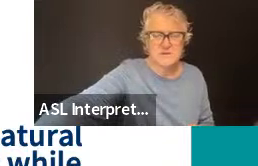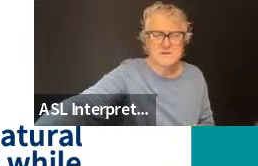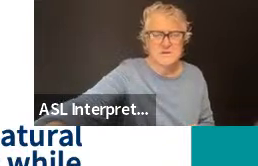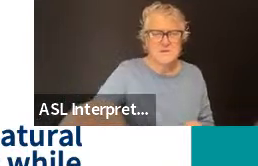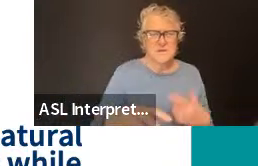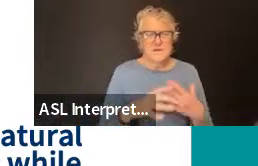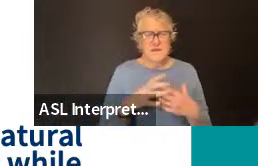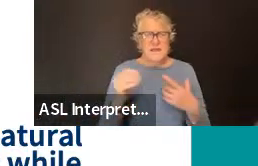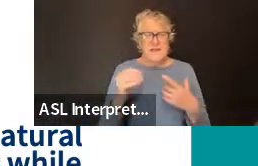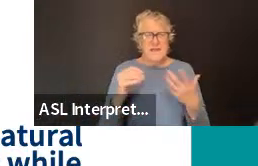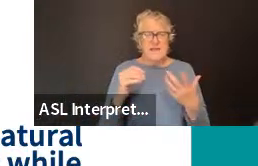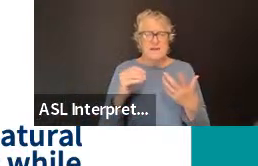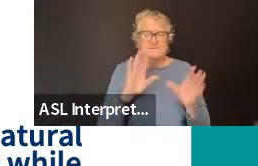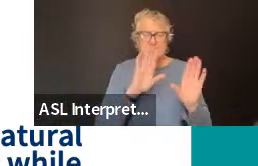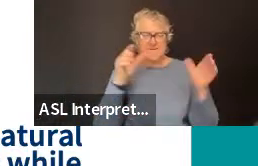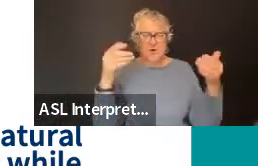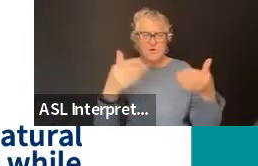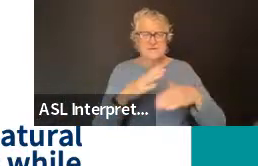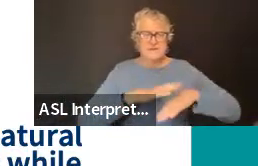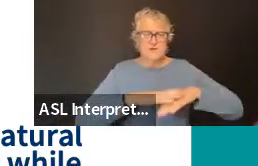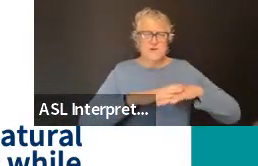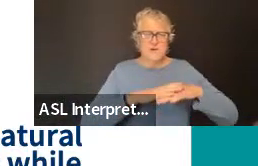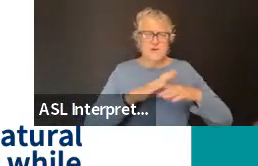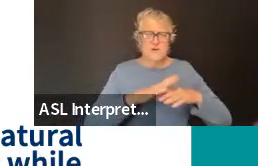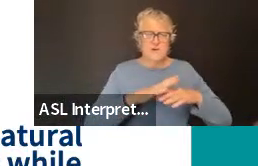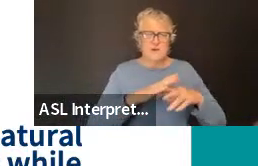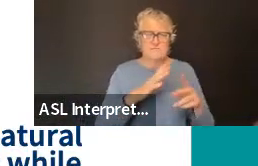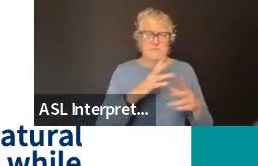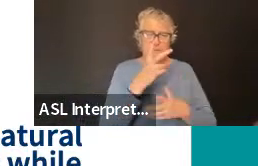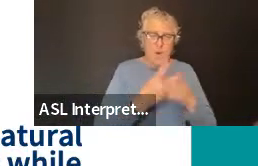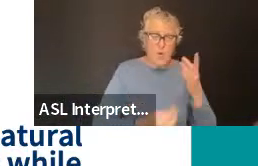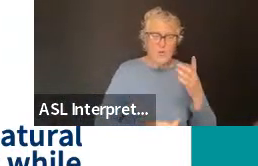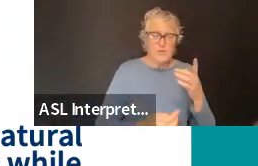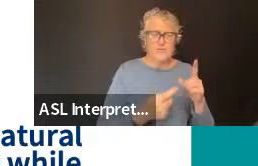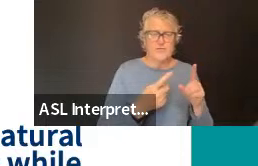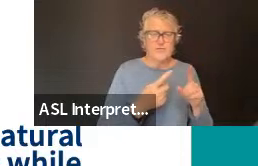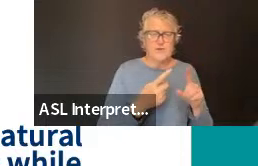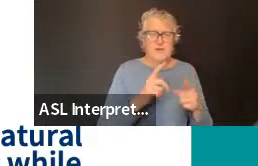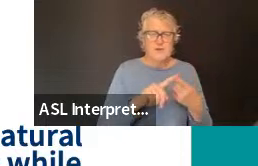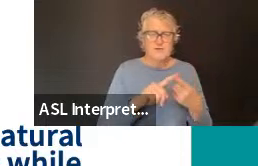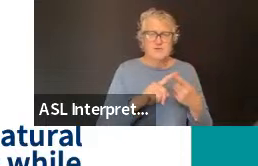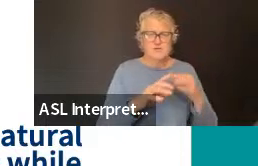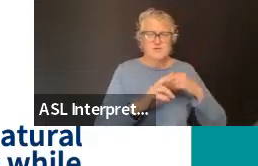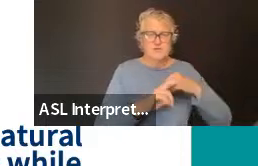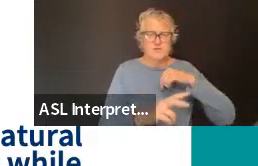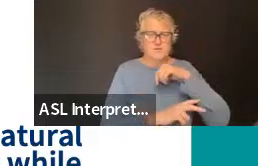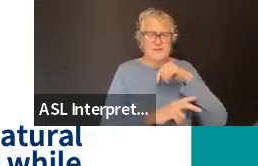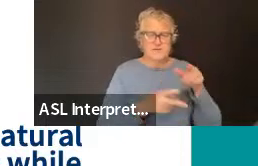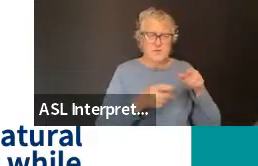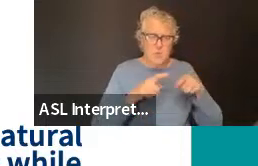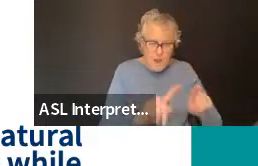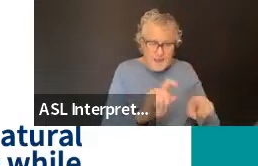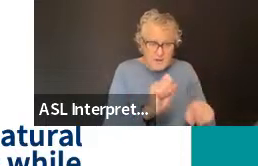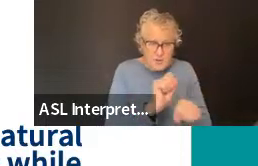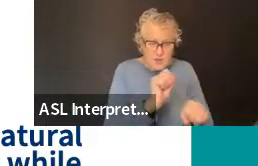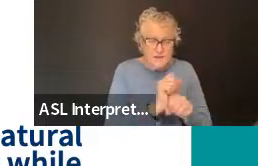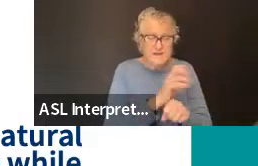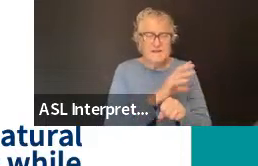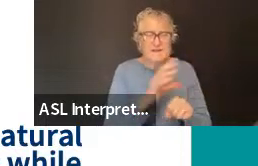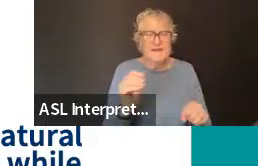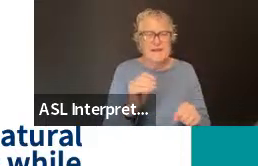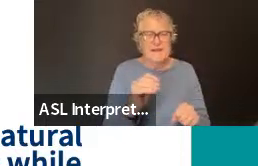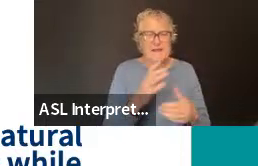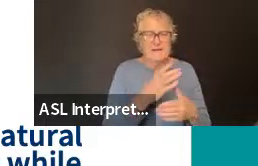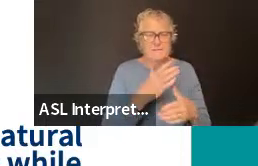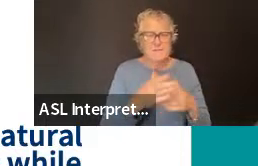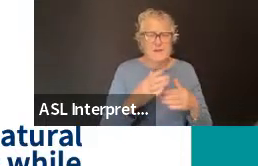structural integrity and safety. This will include viewpoints or designated areas for cyclists and pedestrians on the bridge to enhance their experience